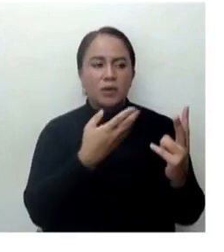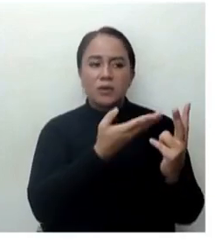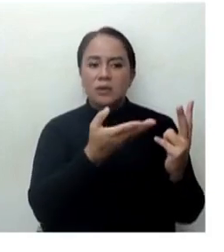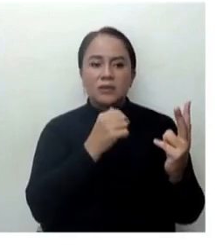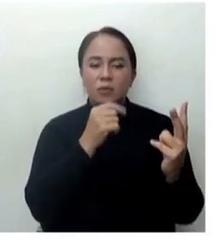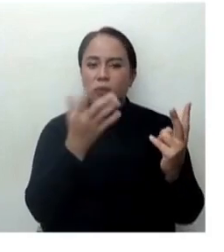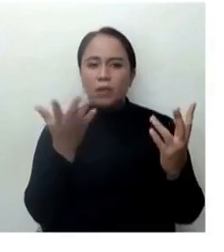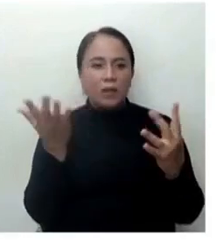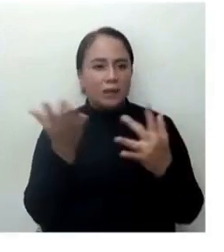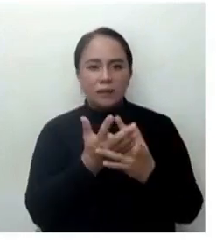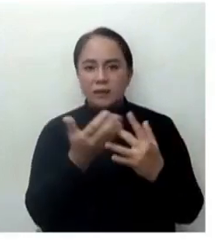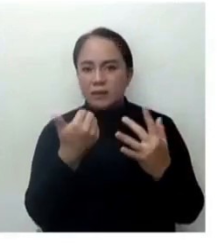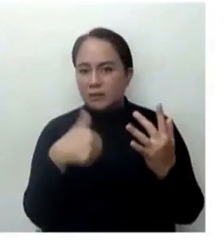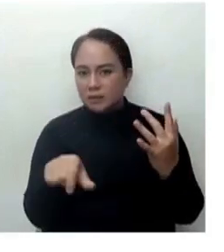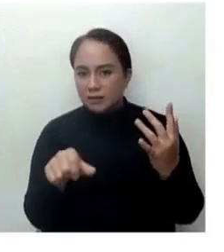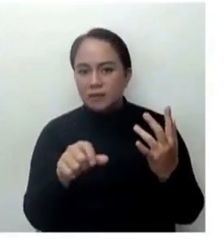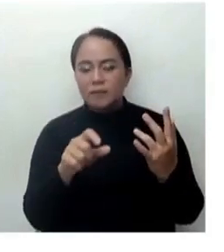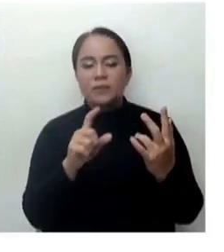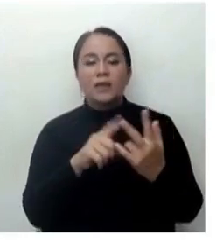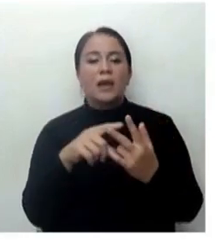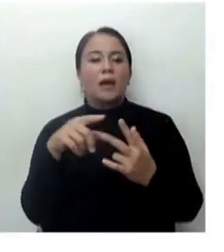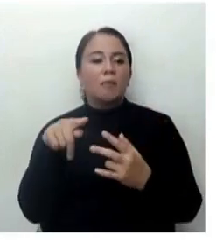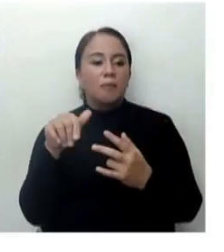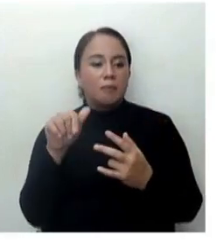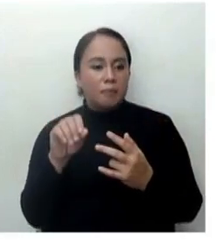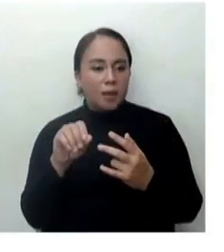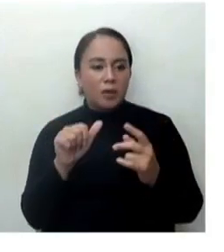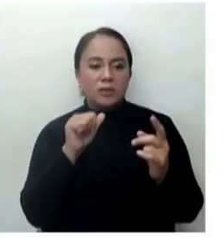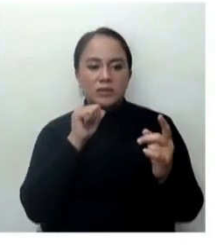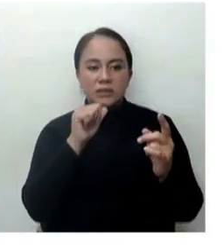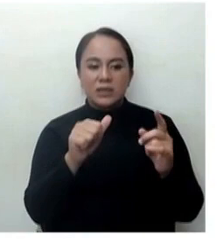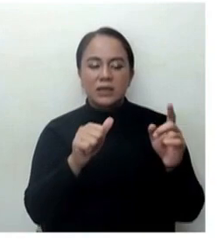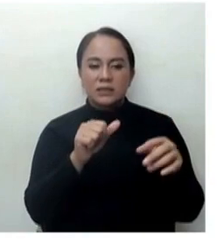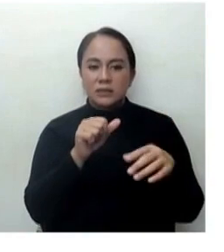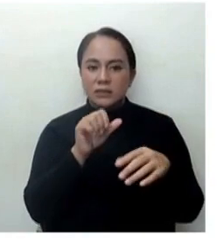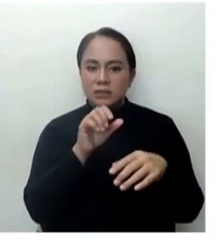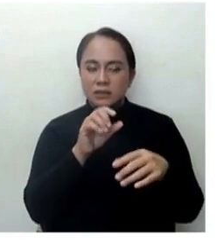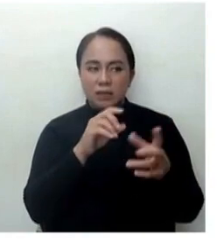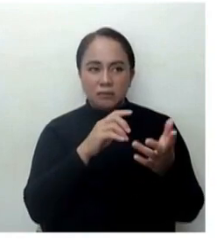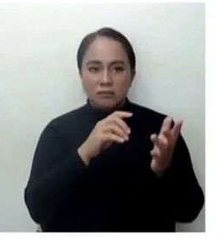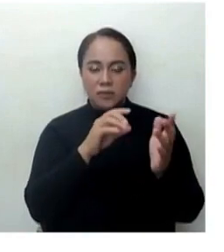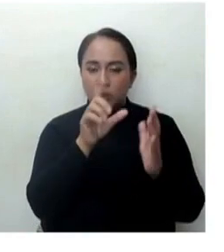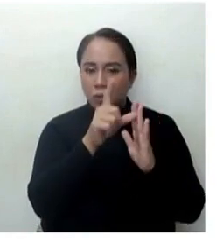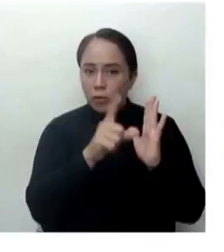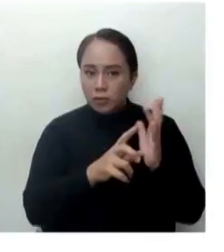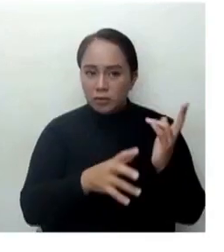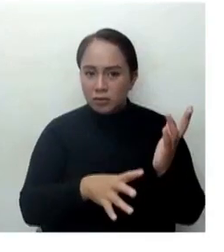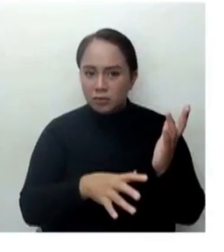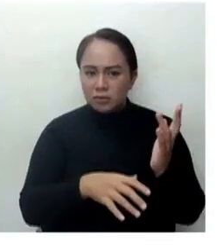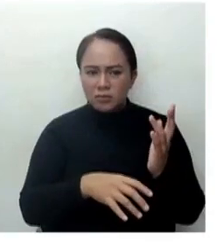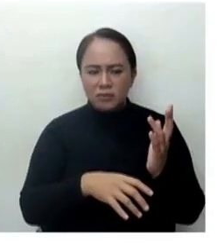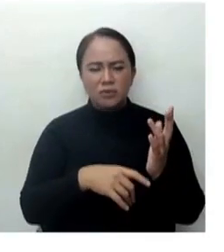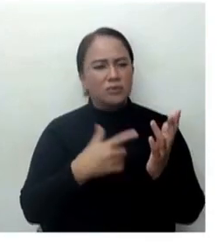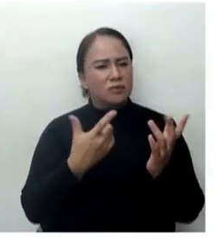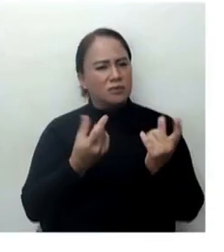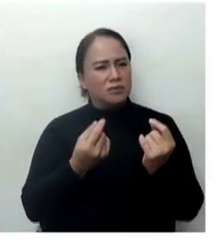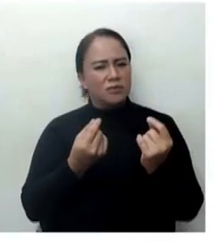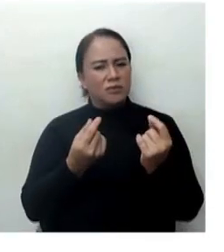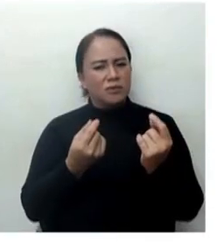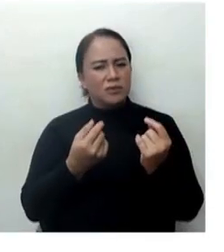charged of any crime. The POW was not the counsel of Jed and Junila. So that is their only sanitizer. Okay. The